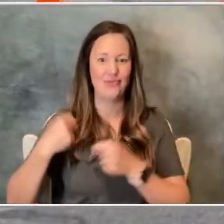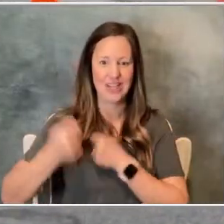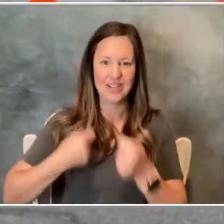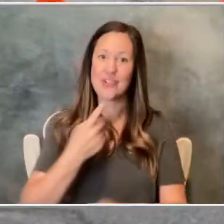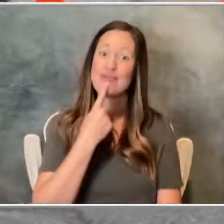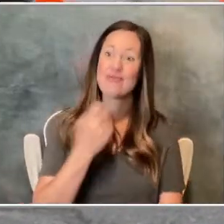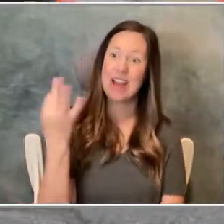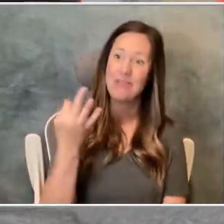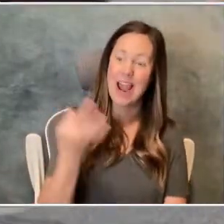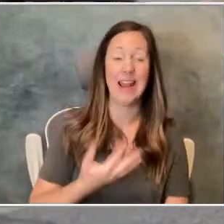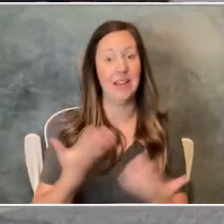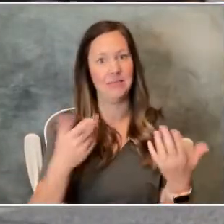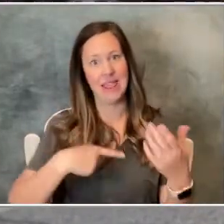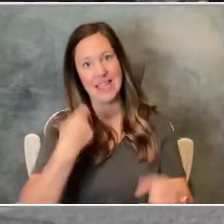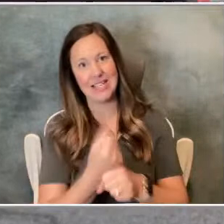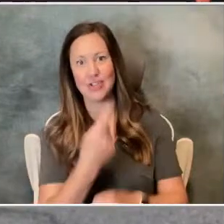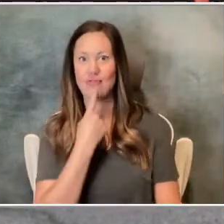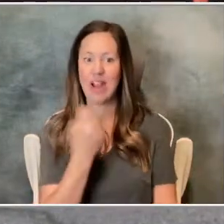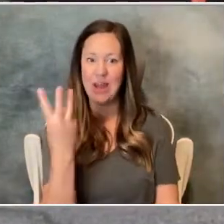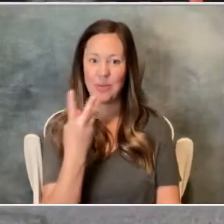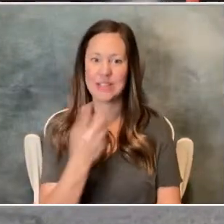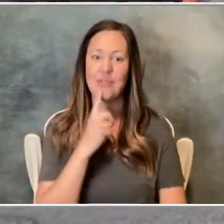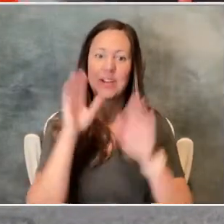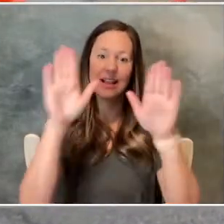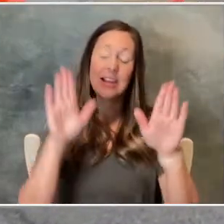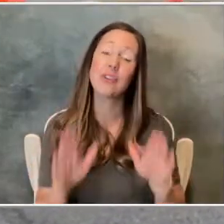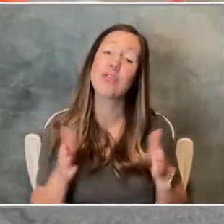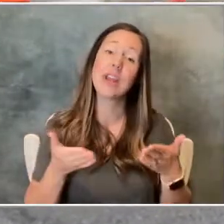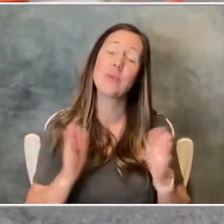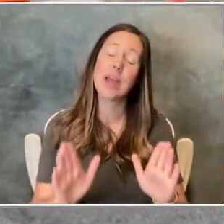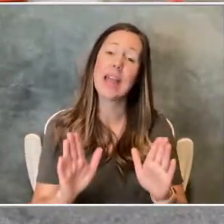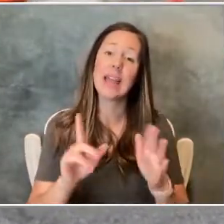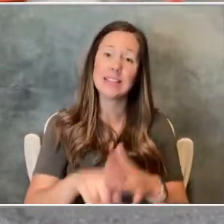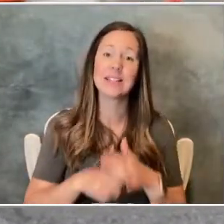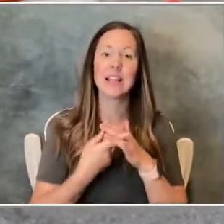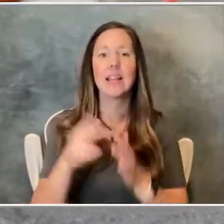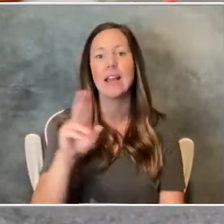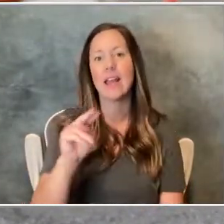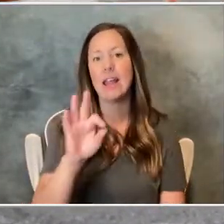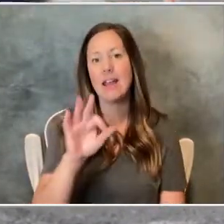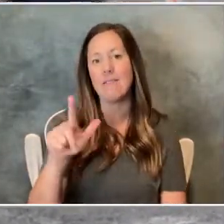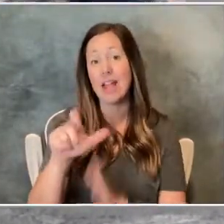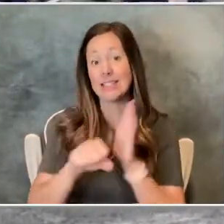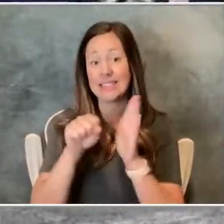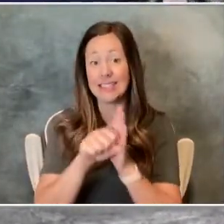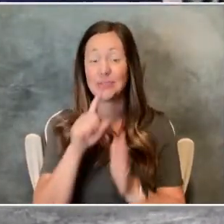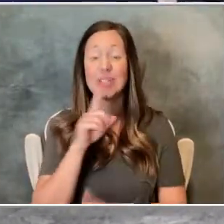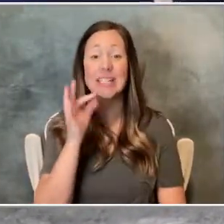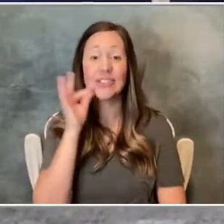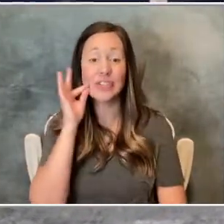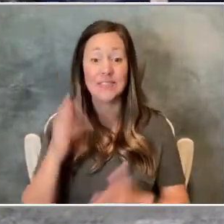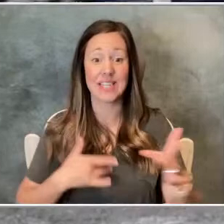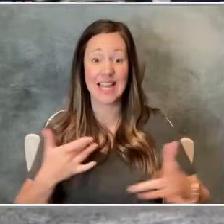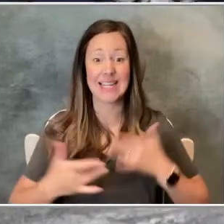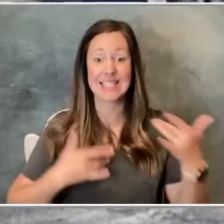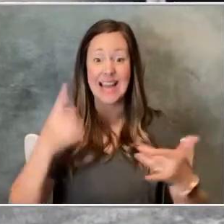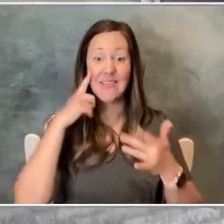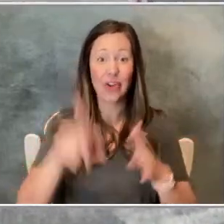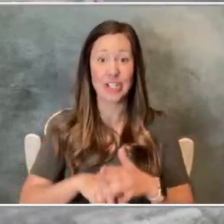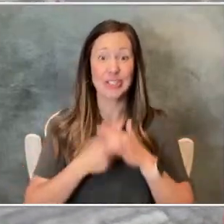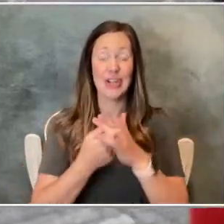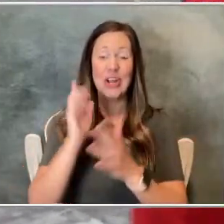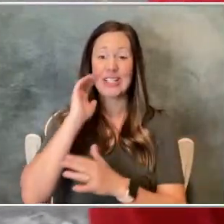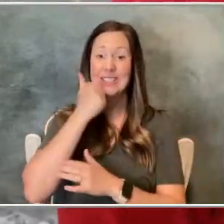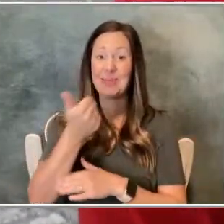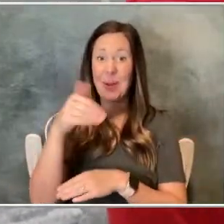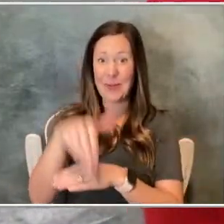year Red Wednesday, is a great way to kick off the NFL season. The Chiefs are looking forward to getting the campaign underway tomorrow night. Clark, you